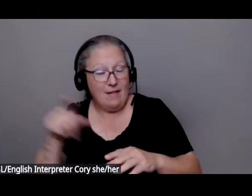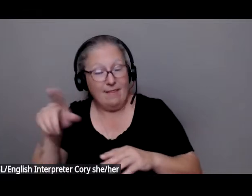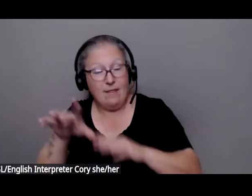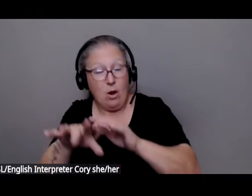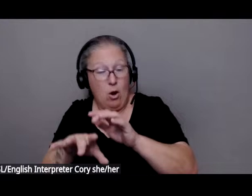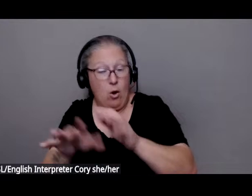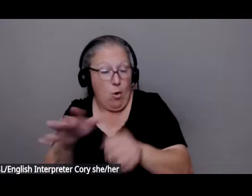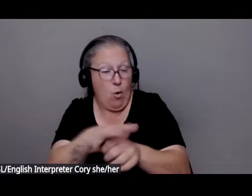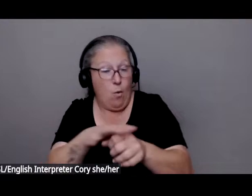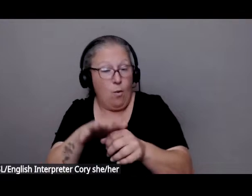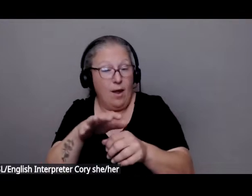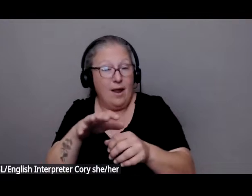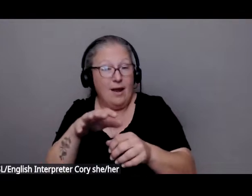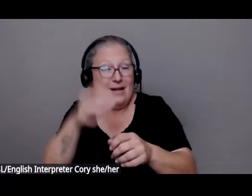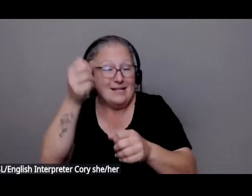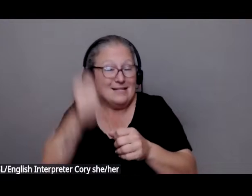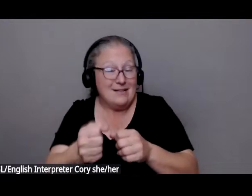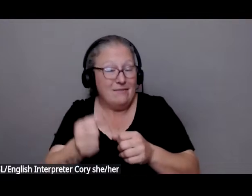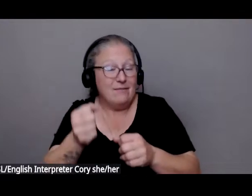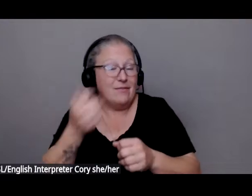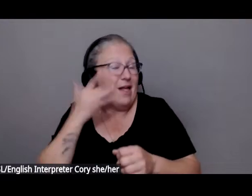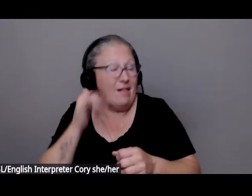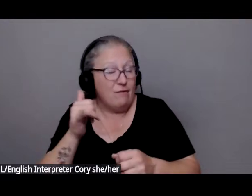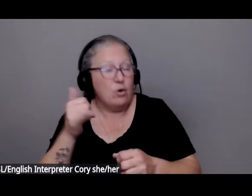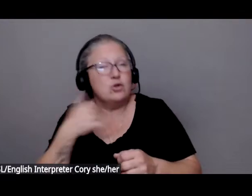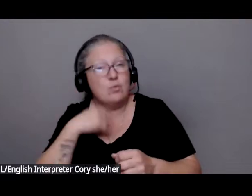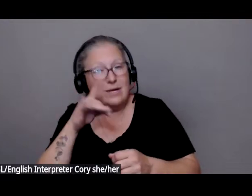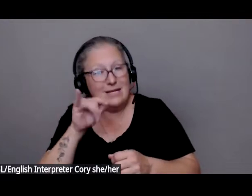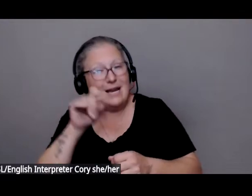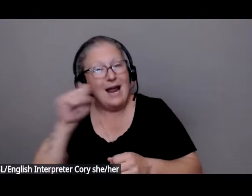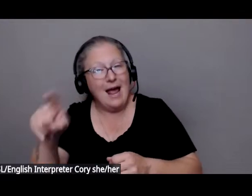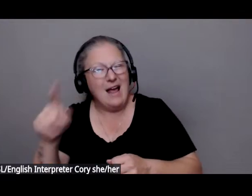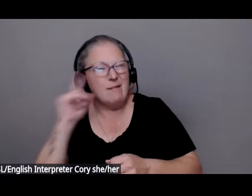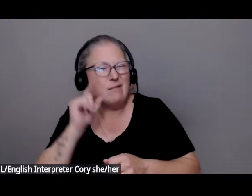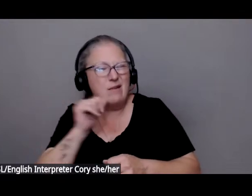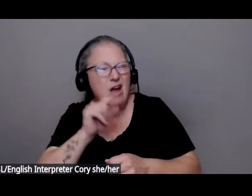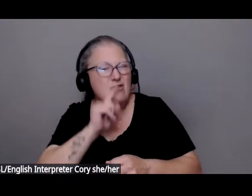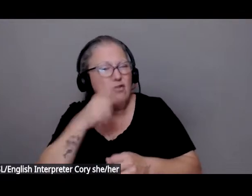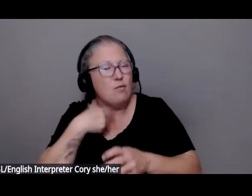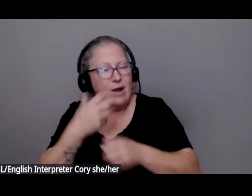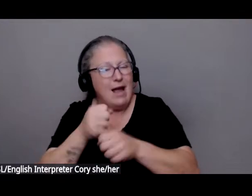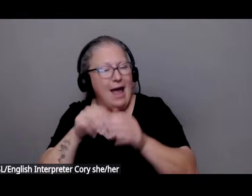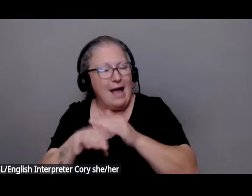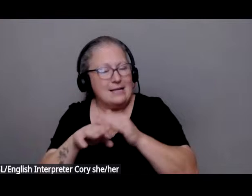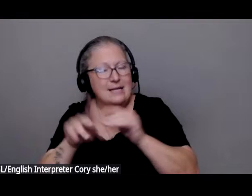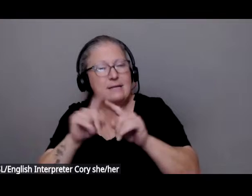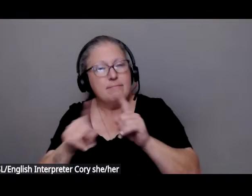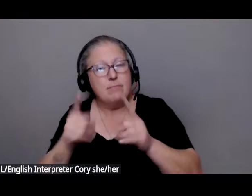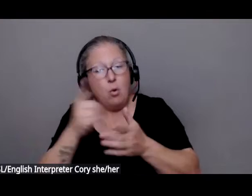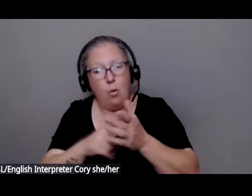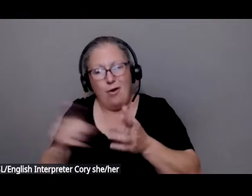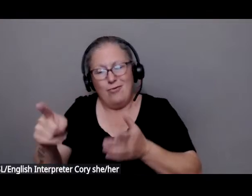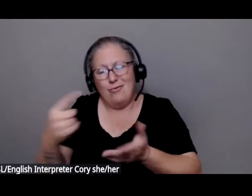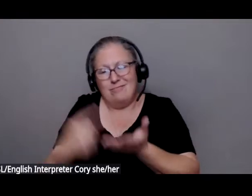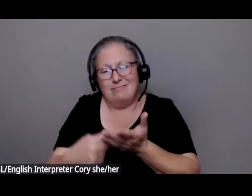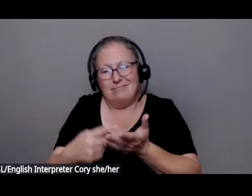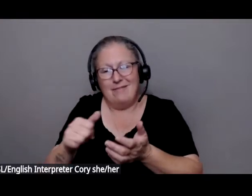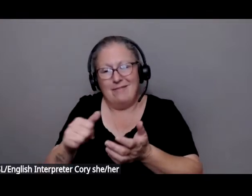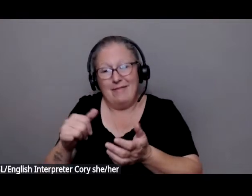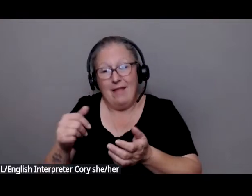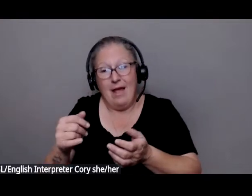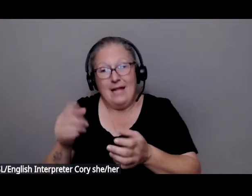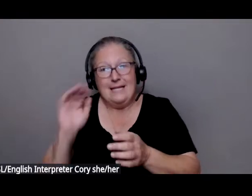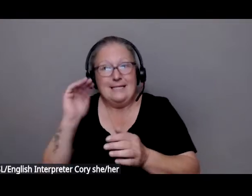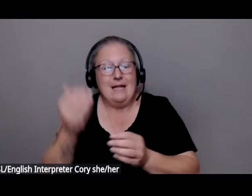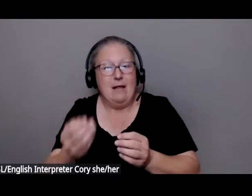Southern California. And so what we did ask of them, and I don't think we got access to it, is what you were talking about seemed like the most promising